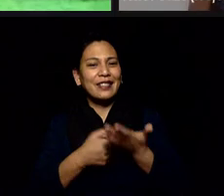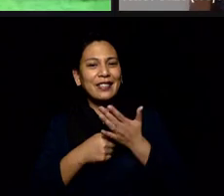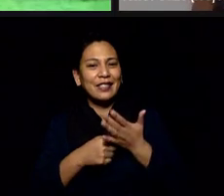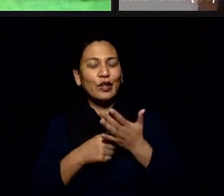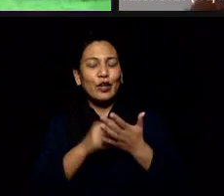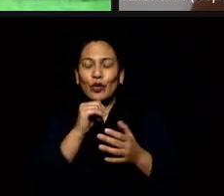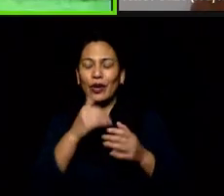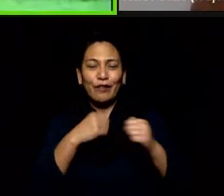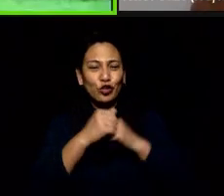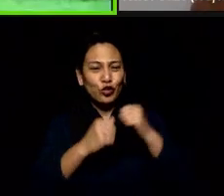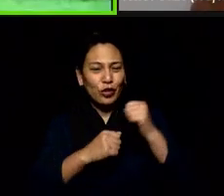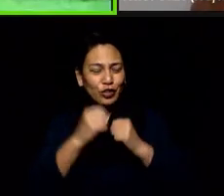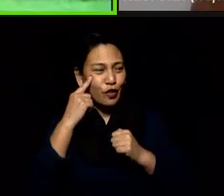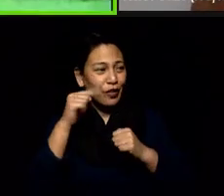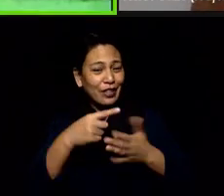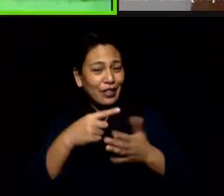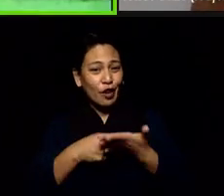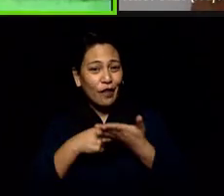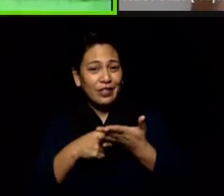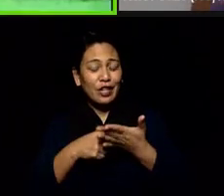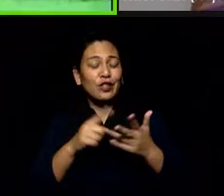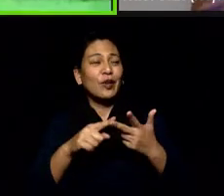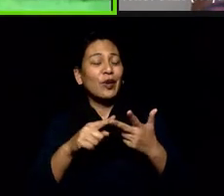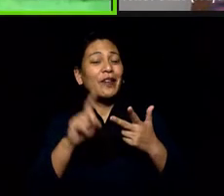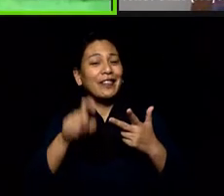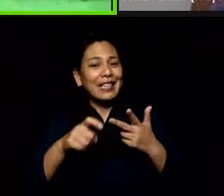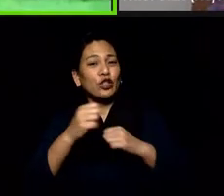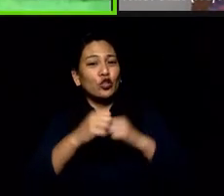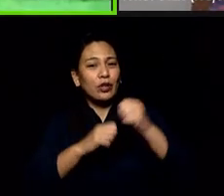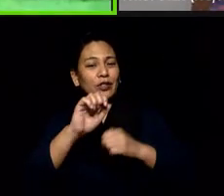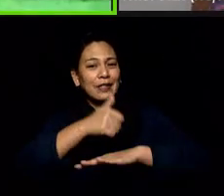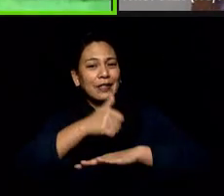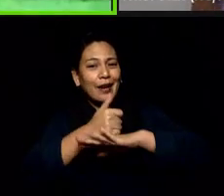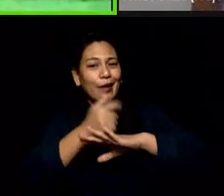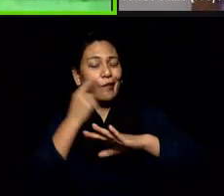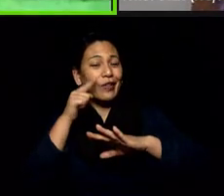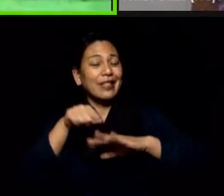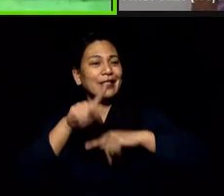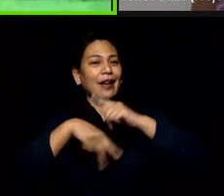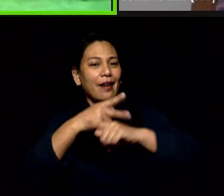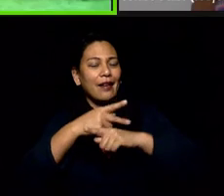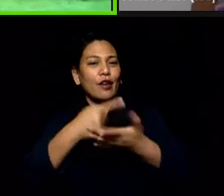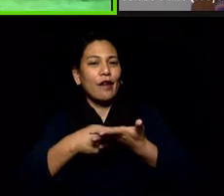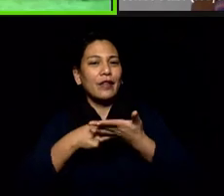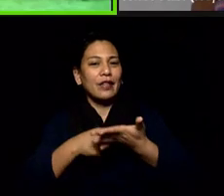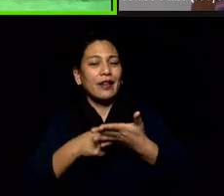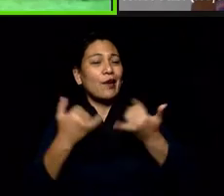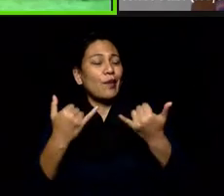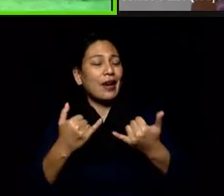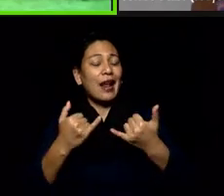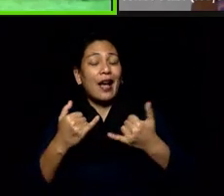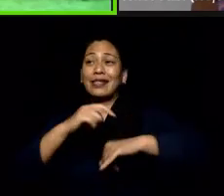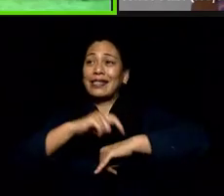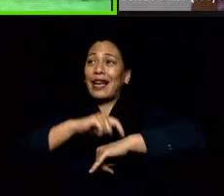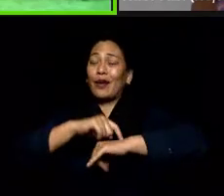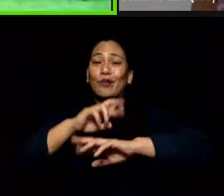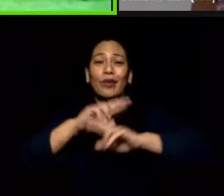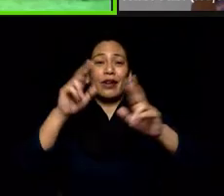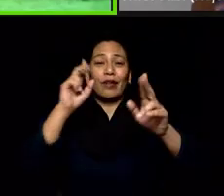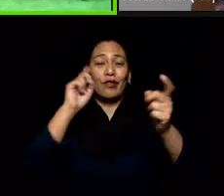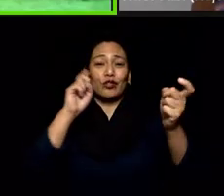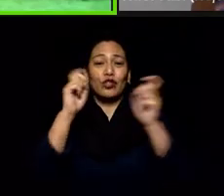this conversation and we need structures for this conversation. And we're in a period of huge change and